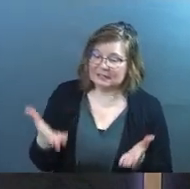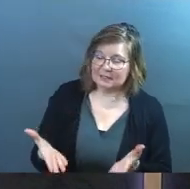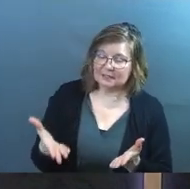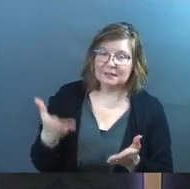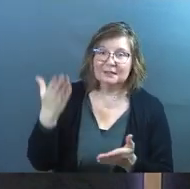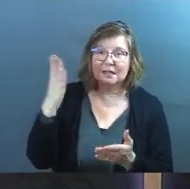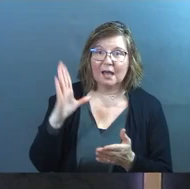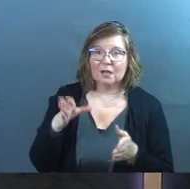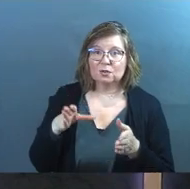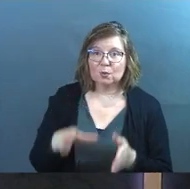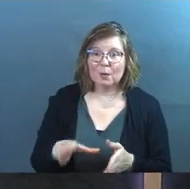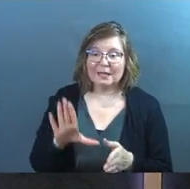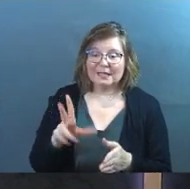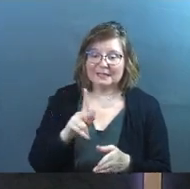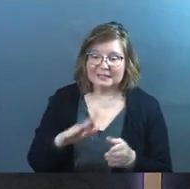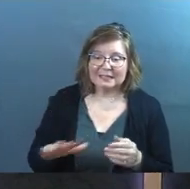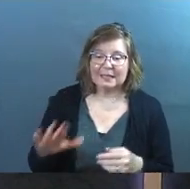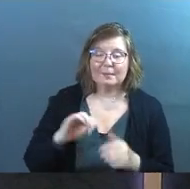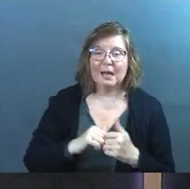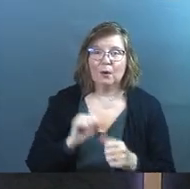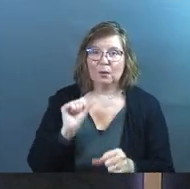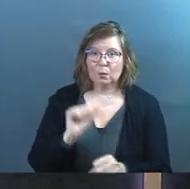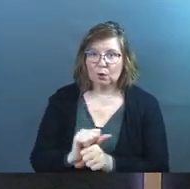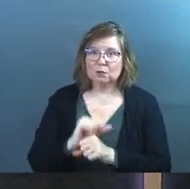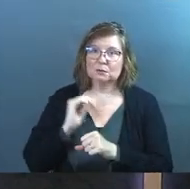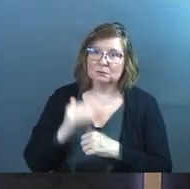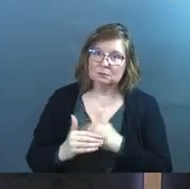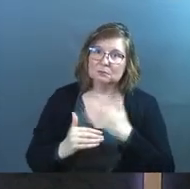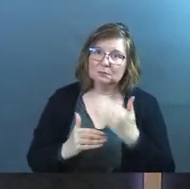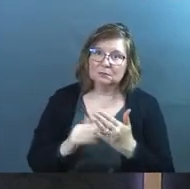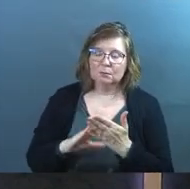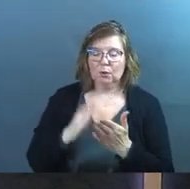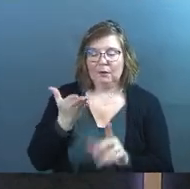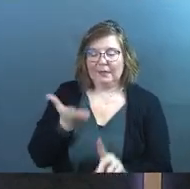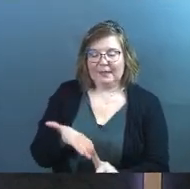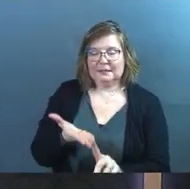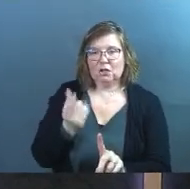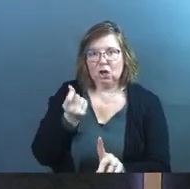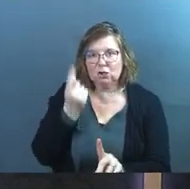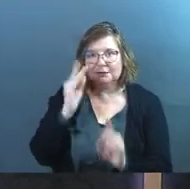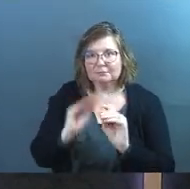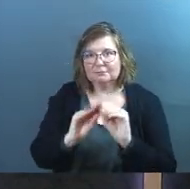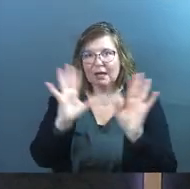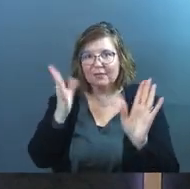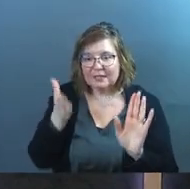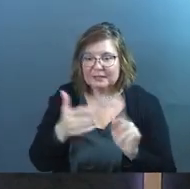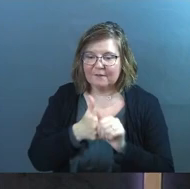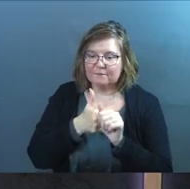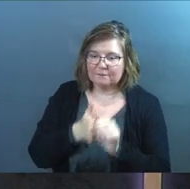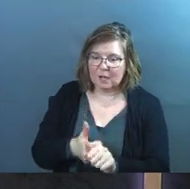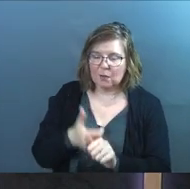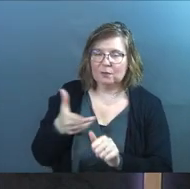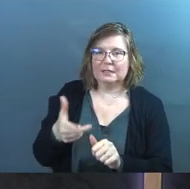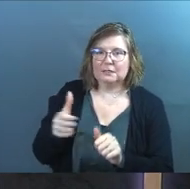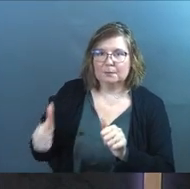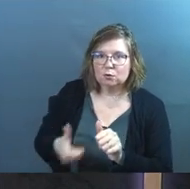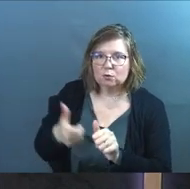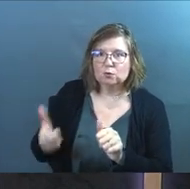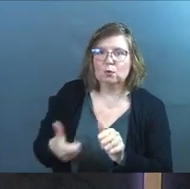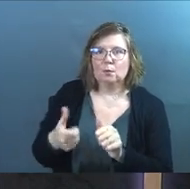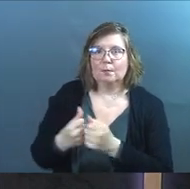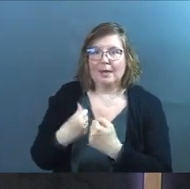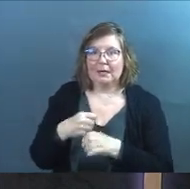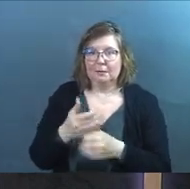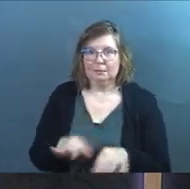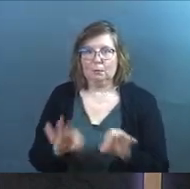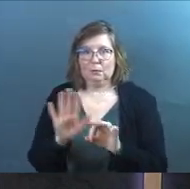This is God's way. This is his kingdom. This is how he works. Learn this. Understand it. Follow this. Pursue it. Make